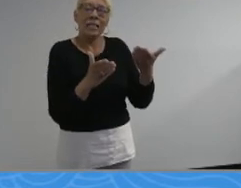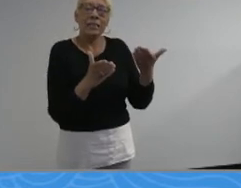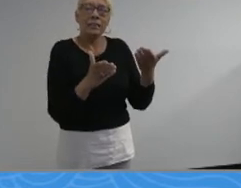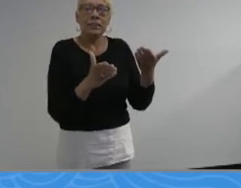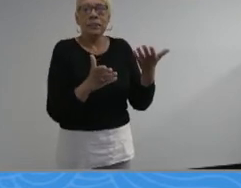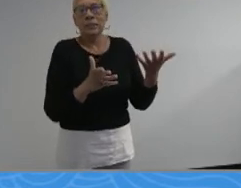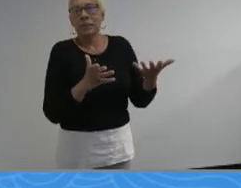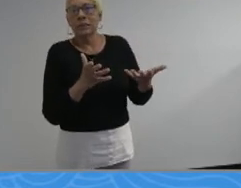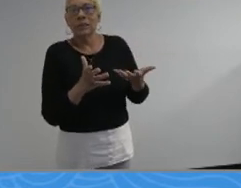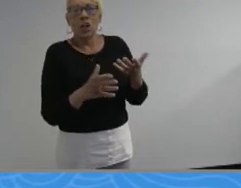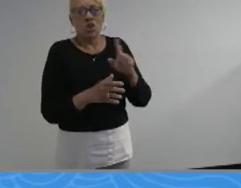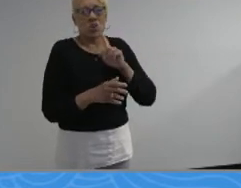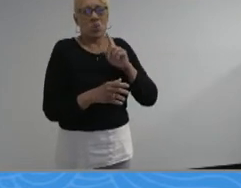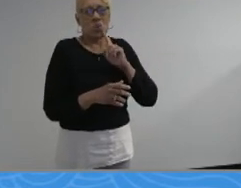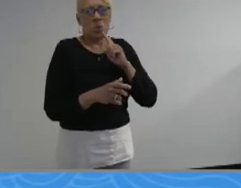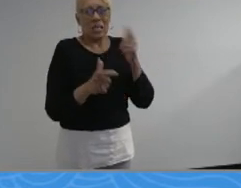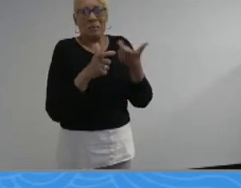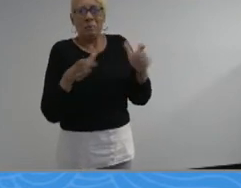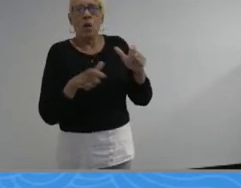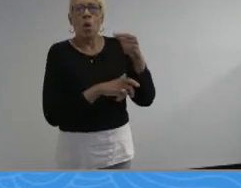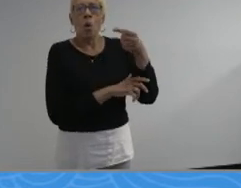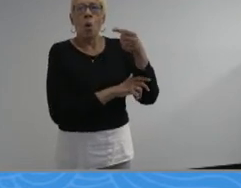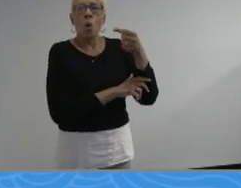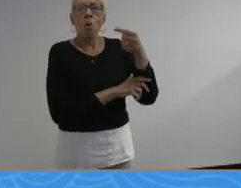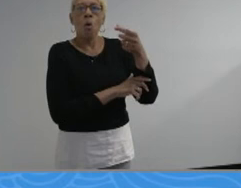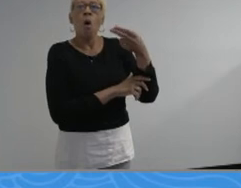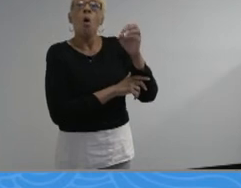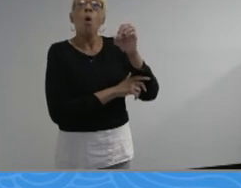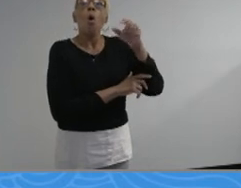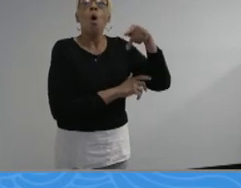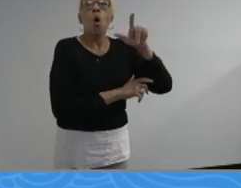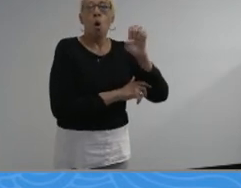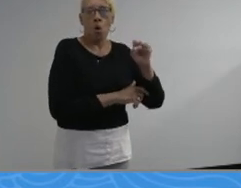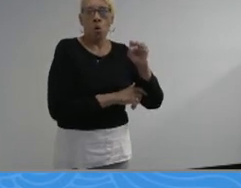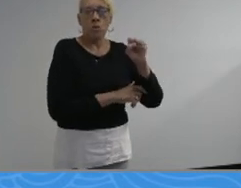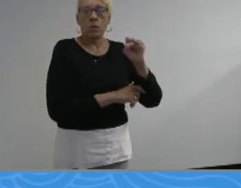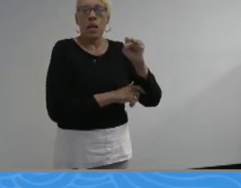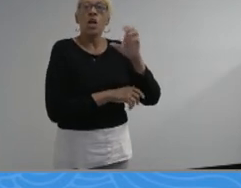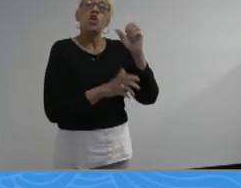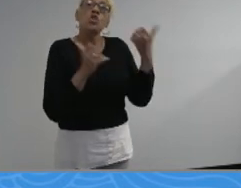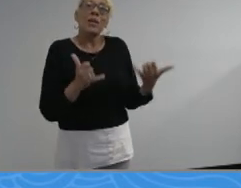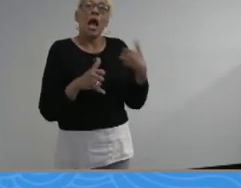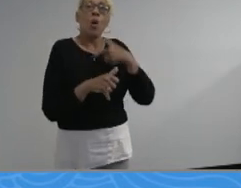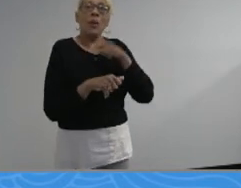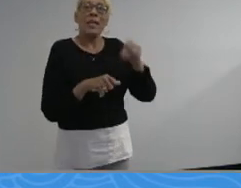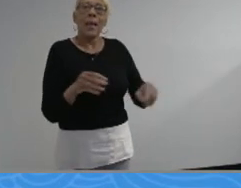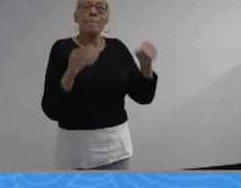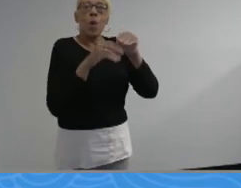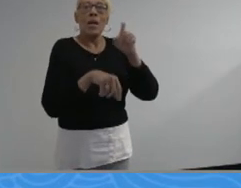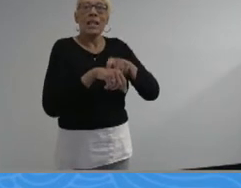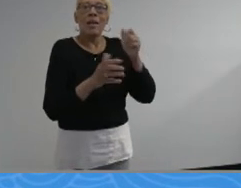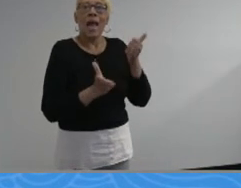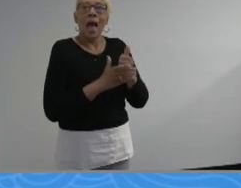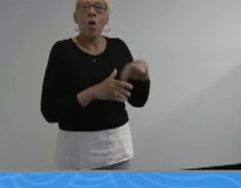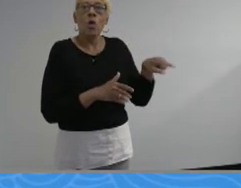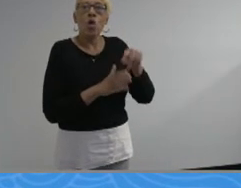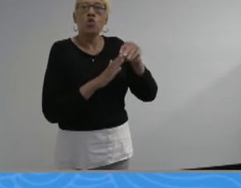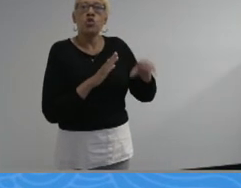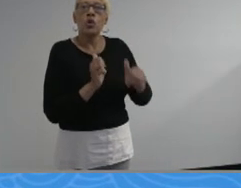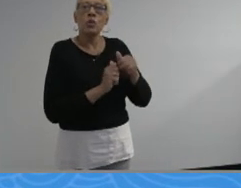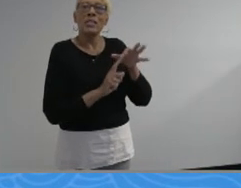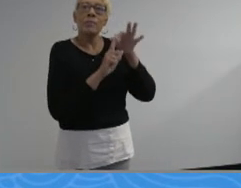know, really sort of gaping holes that they've had. So now we're going to have to try to take more time to make sure we help catch those students with special needs